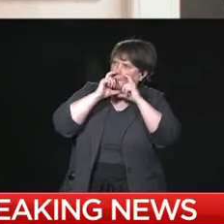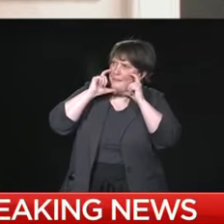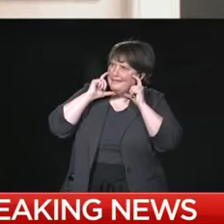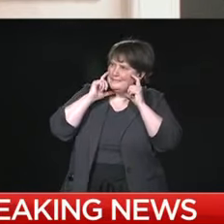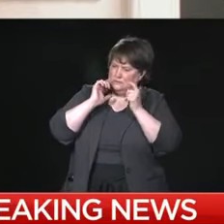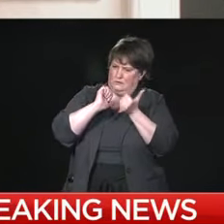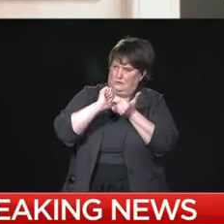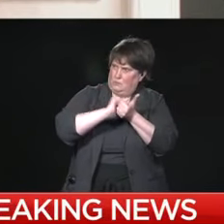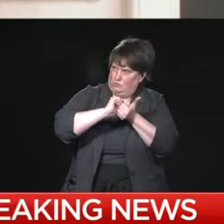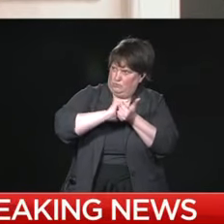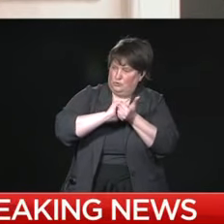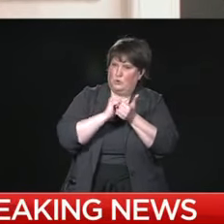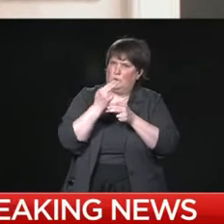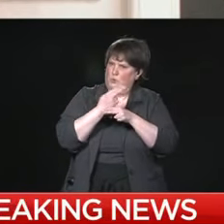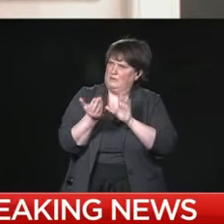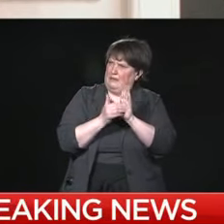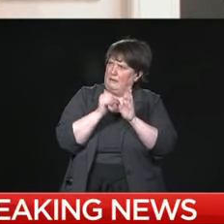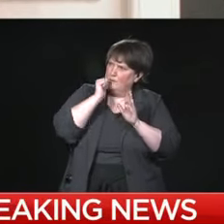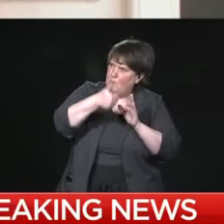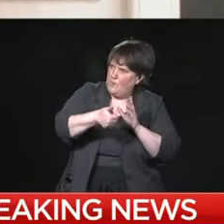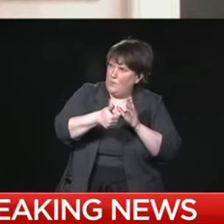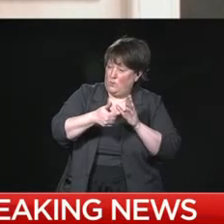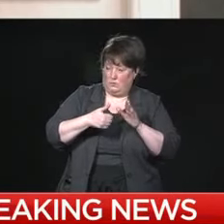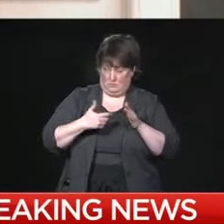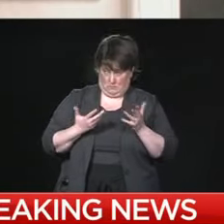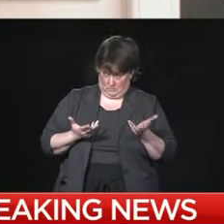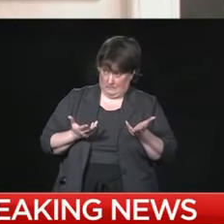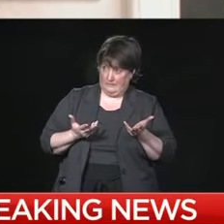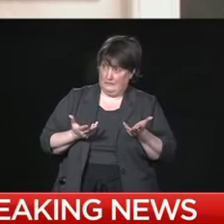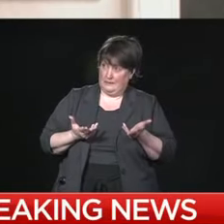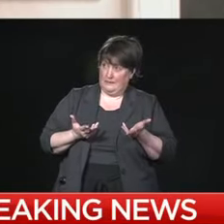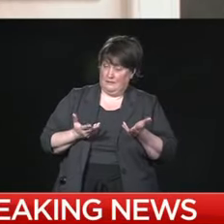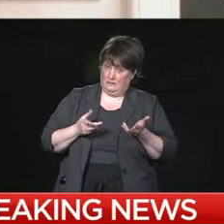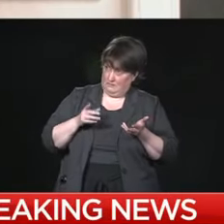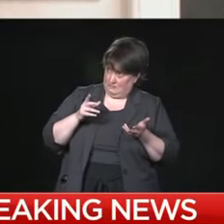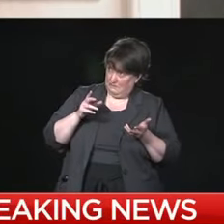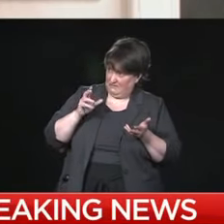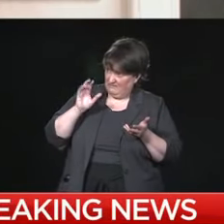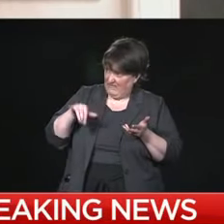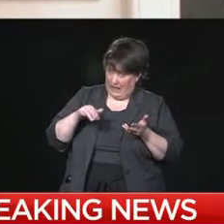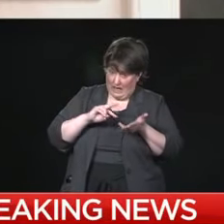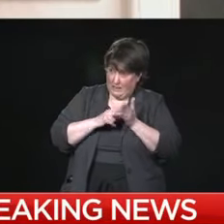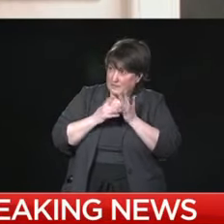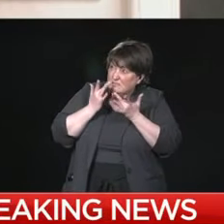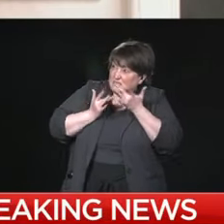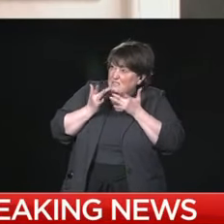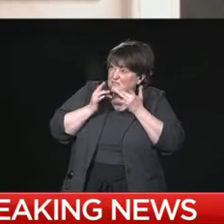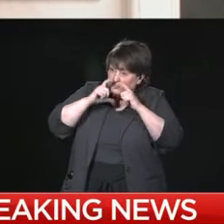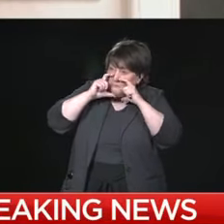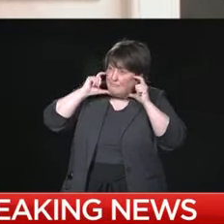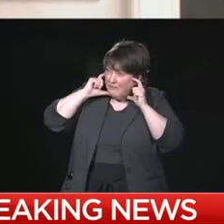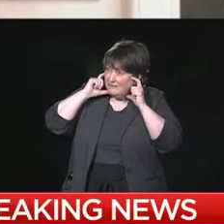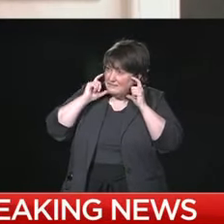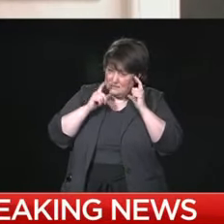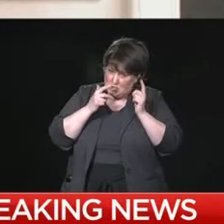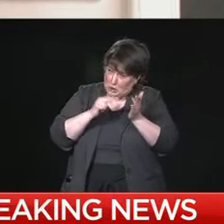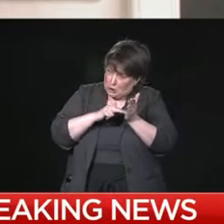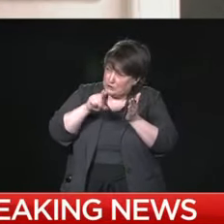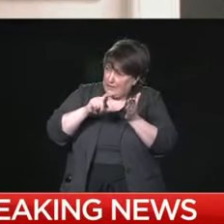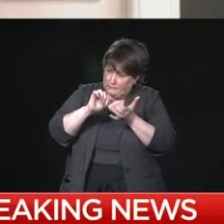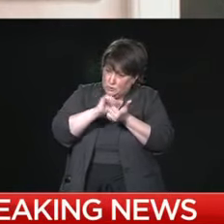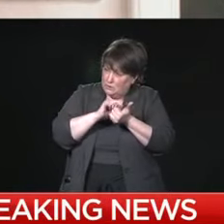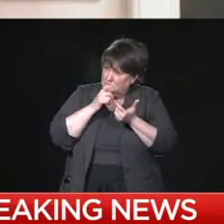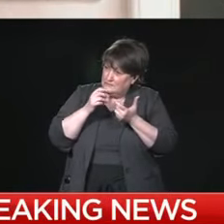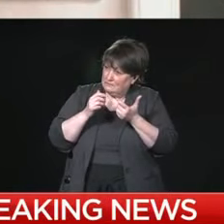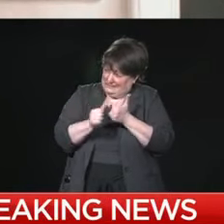and reuse them the next day at the hospital. Are we in such a situation of dire shortage that the professionals are endangering